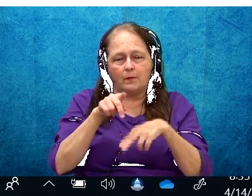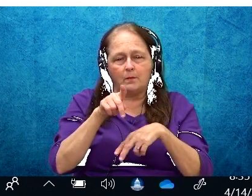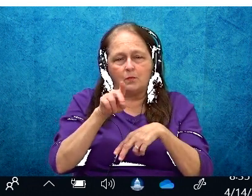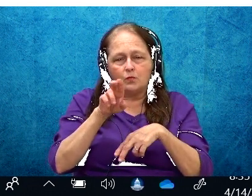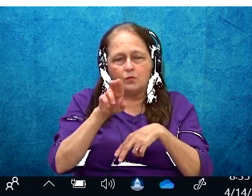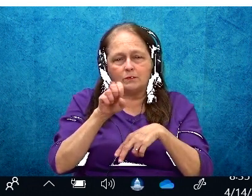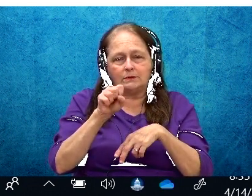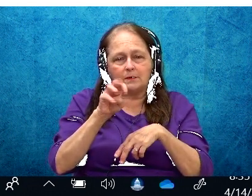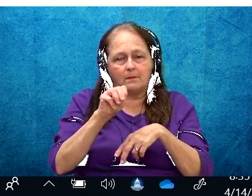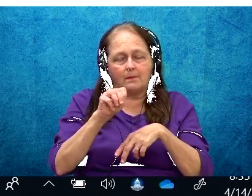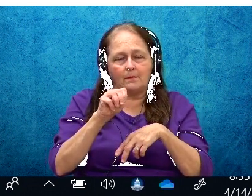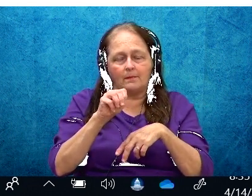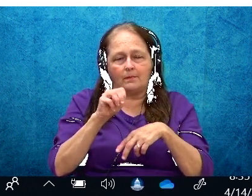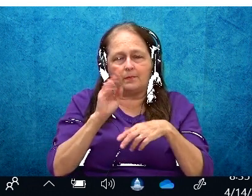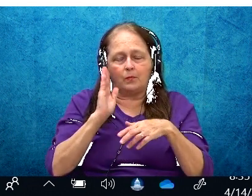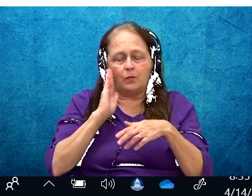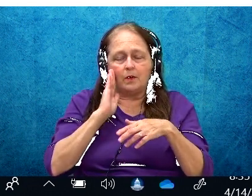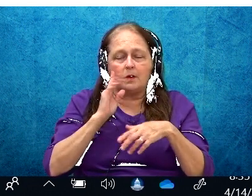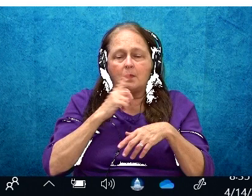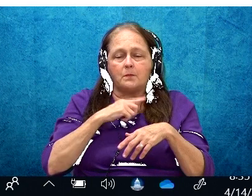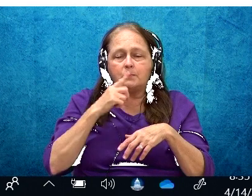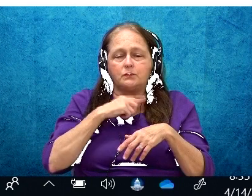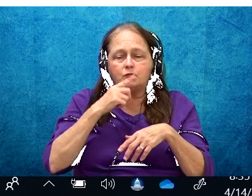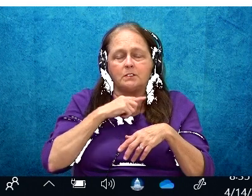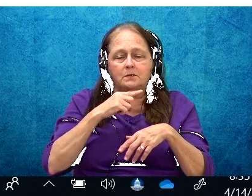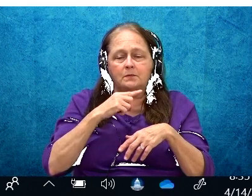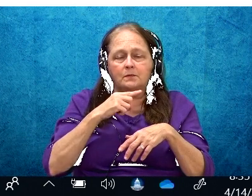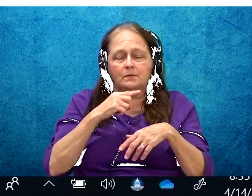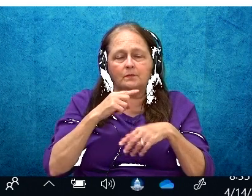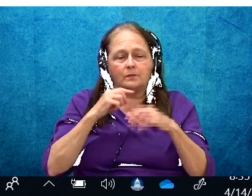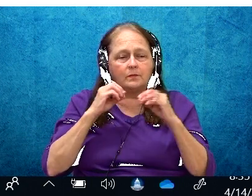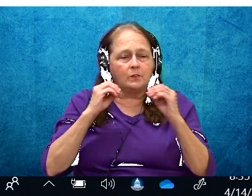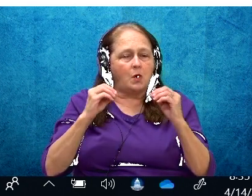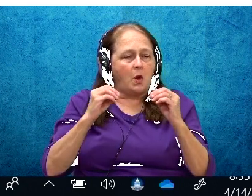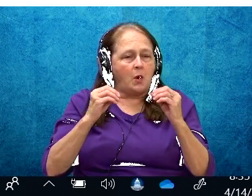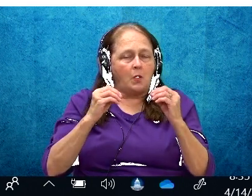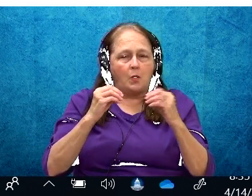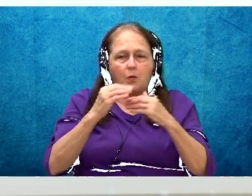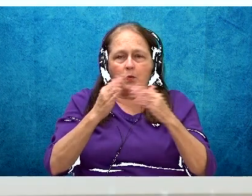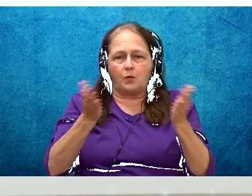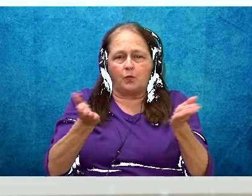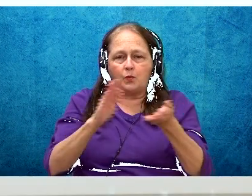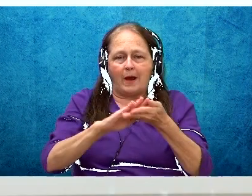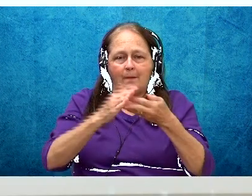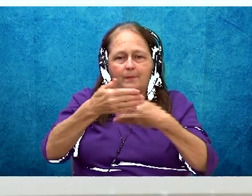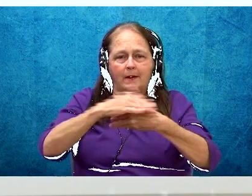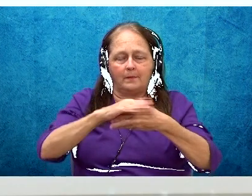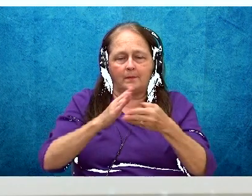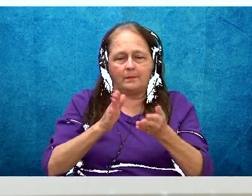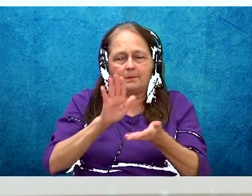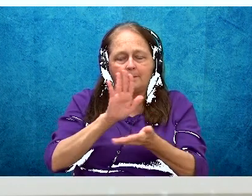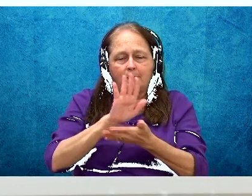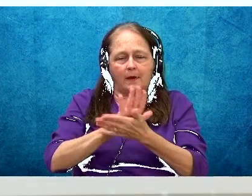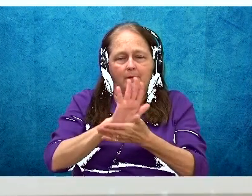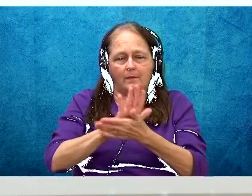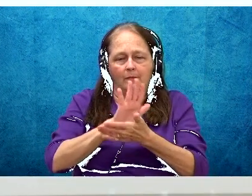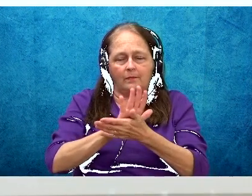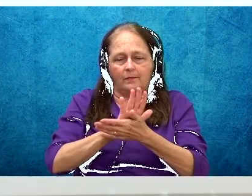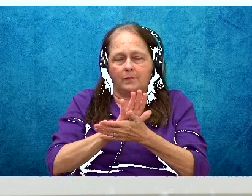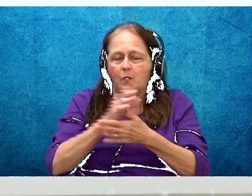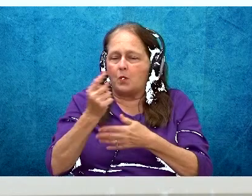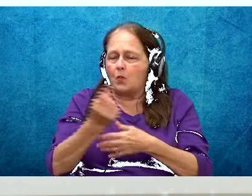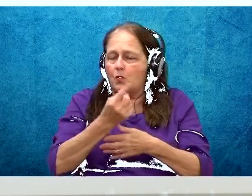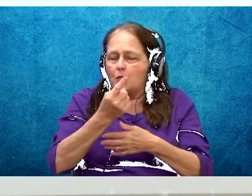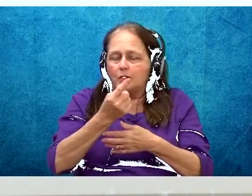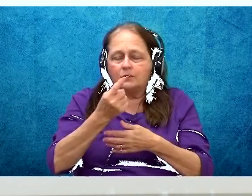this time is we are going to pretend like there is a shortage of wrapping paper. We only can